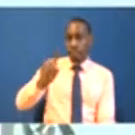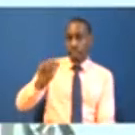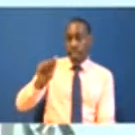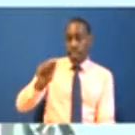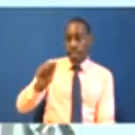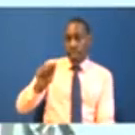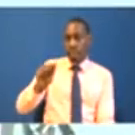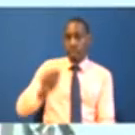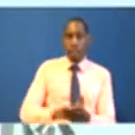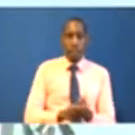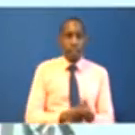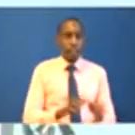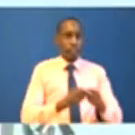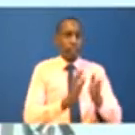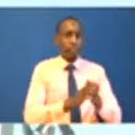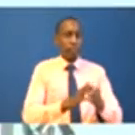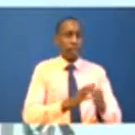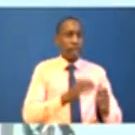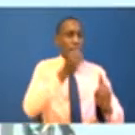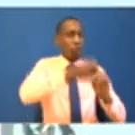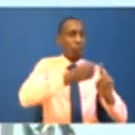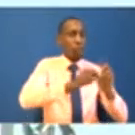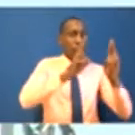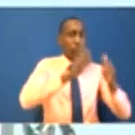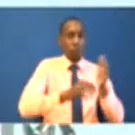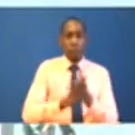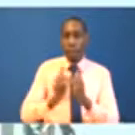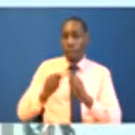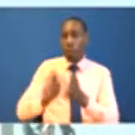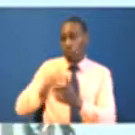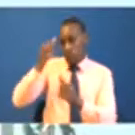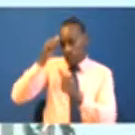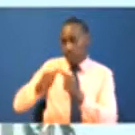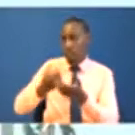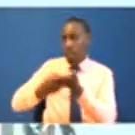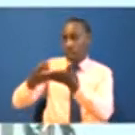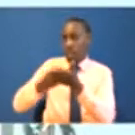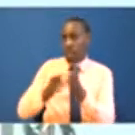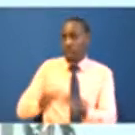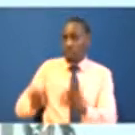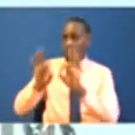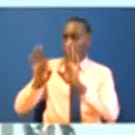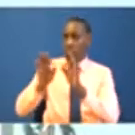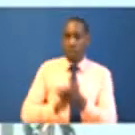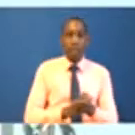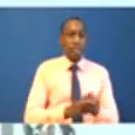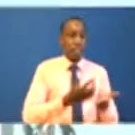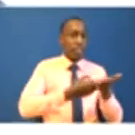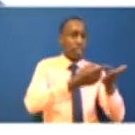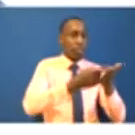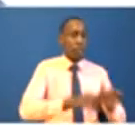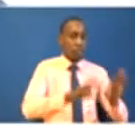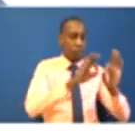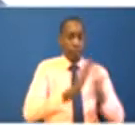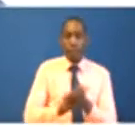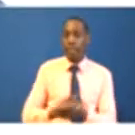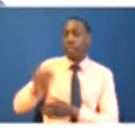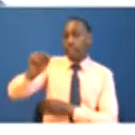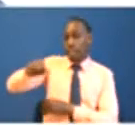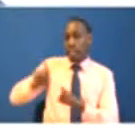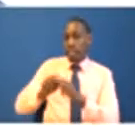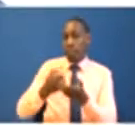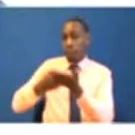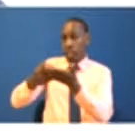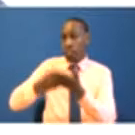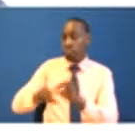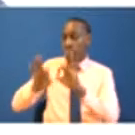where do you remember what issue he stood for no but we remember him from the debate not because of the issue from the debates yes i do remember from the